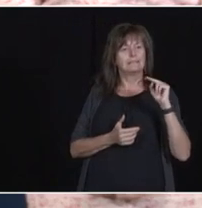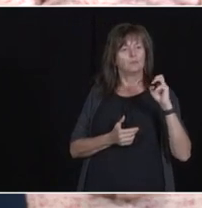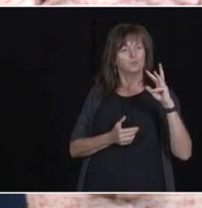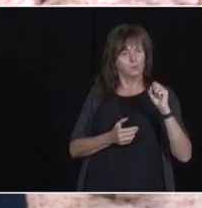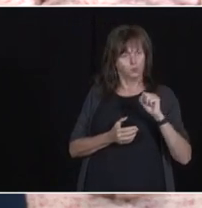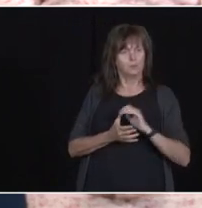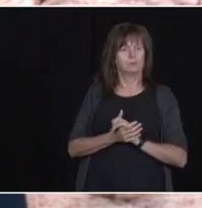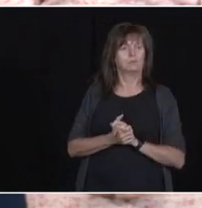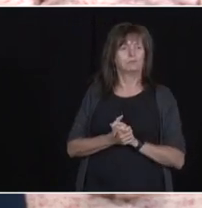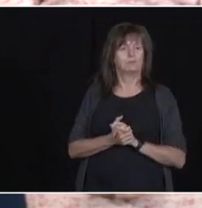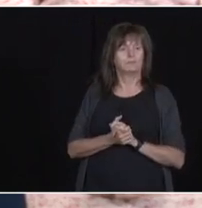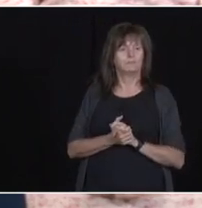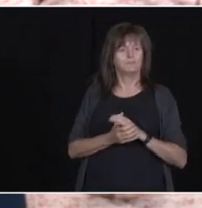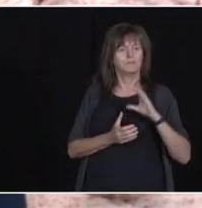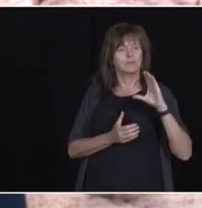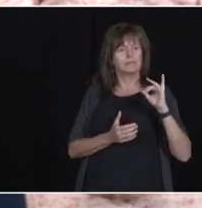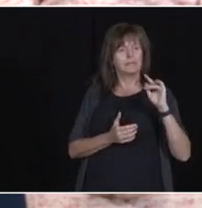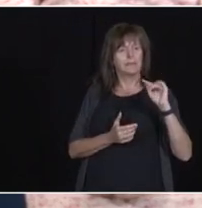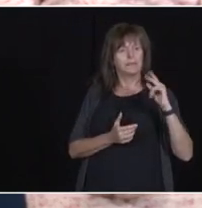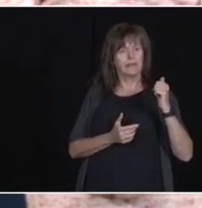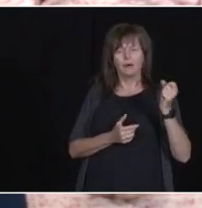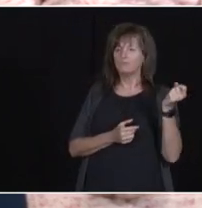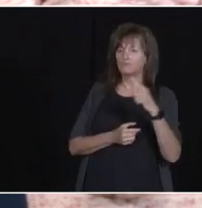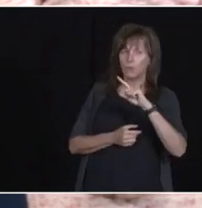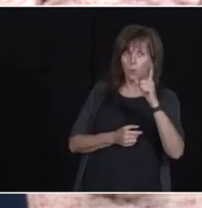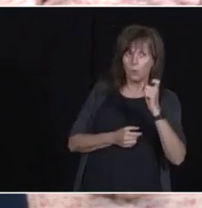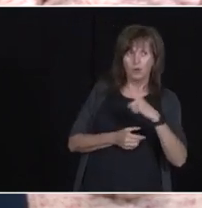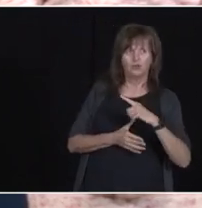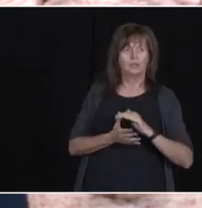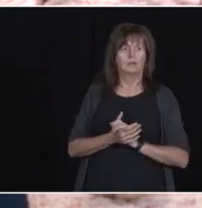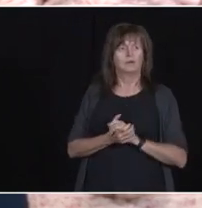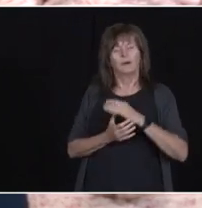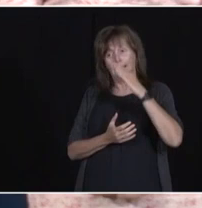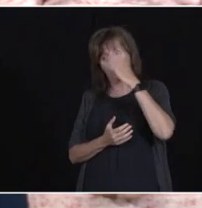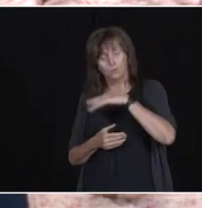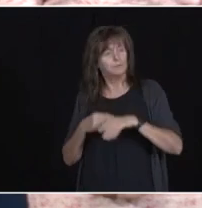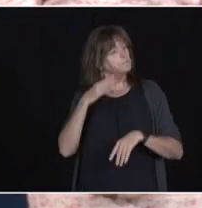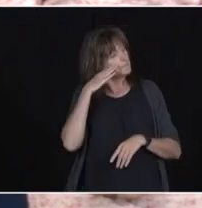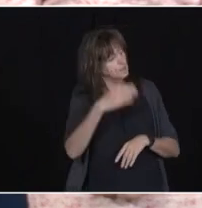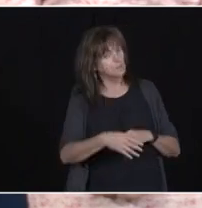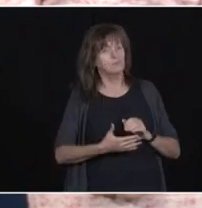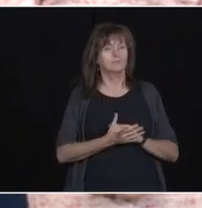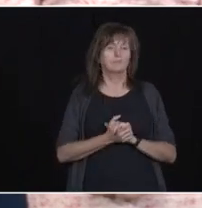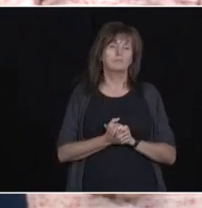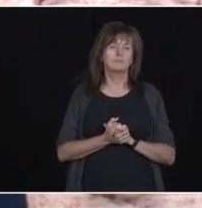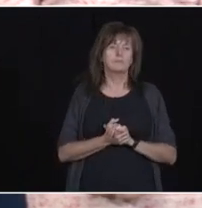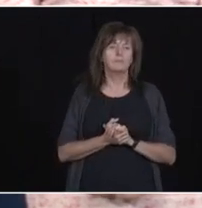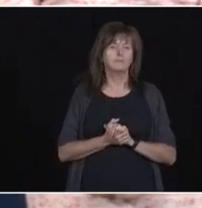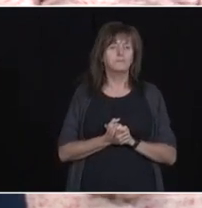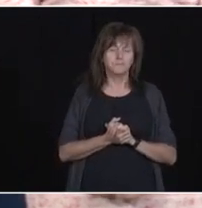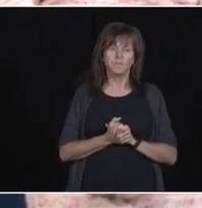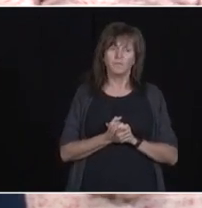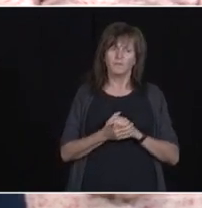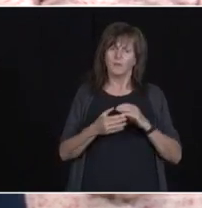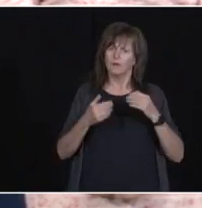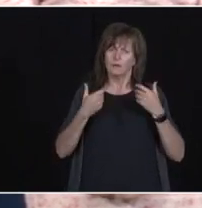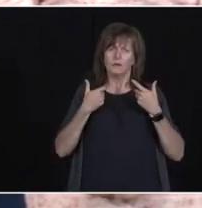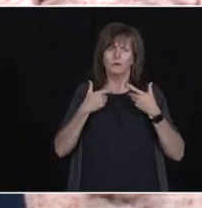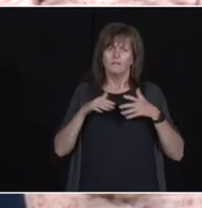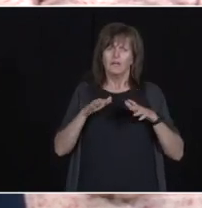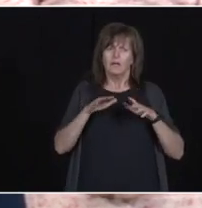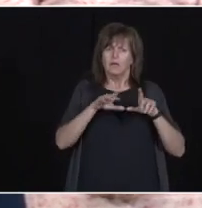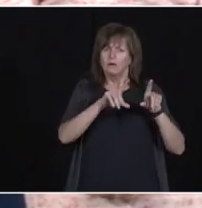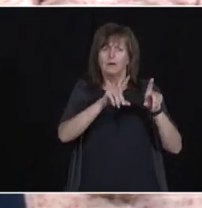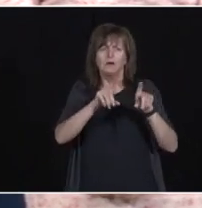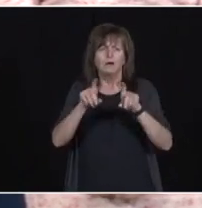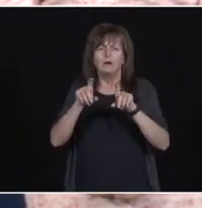I've spoken to a lot of experts about what's wrong with long-term care and PSWs who work in long-term care. Mm-hmm. Everyone